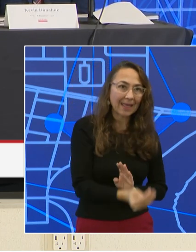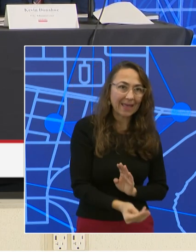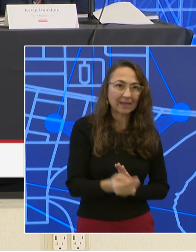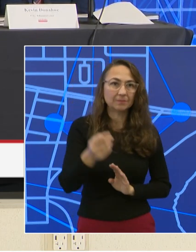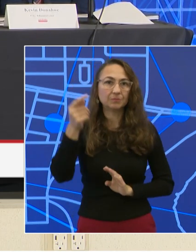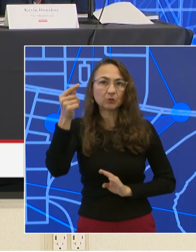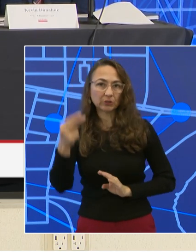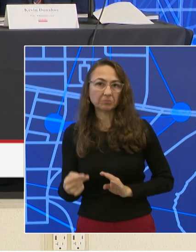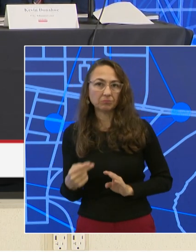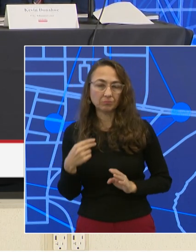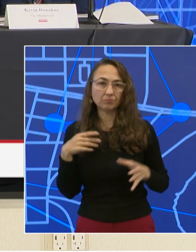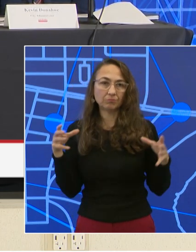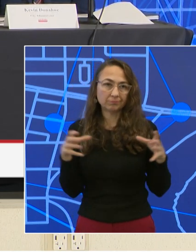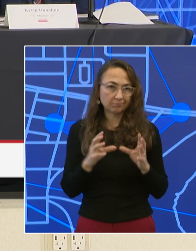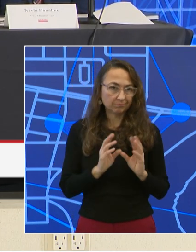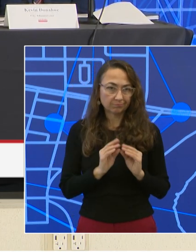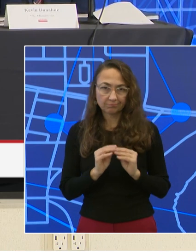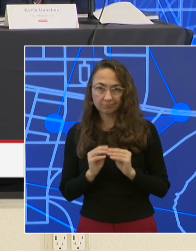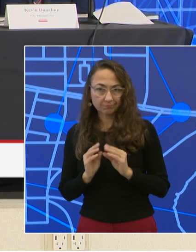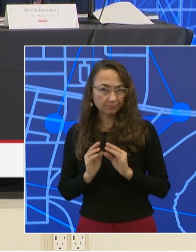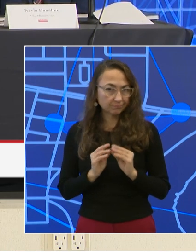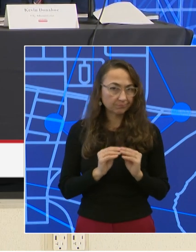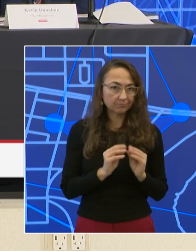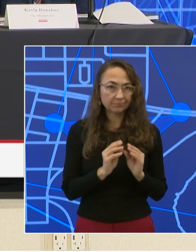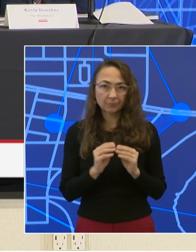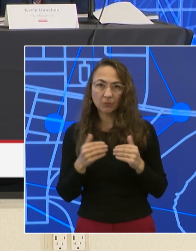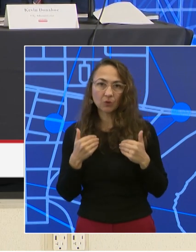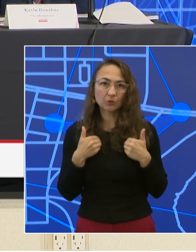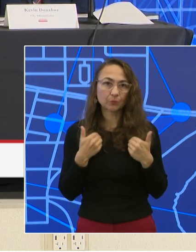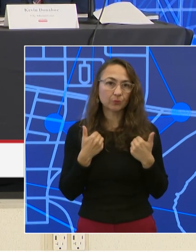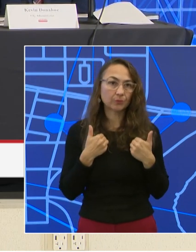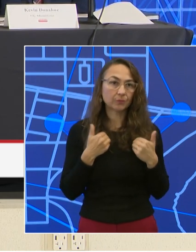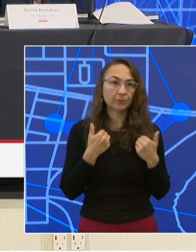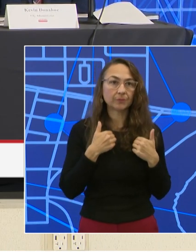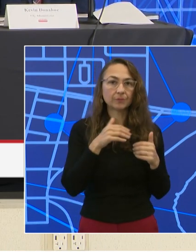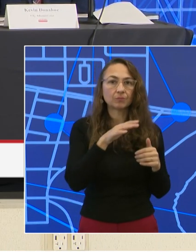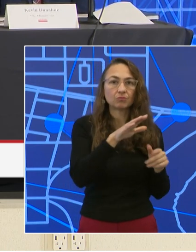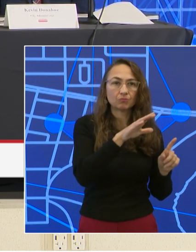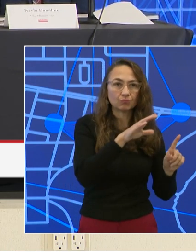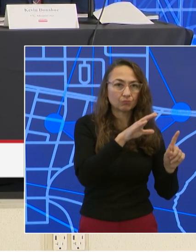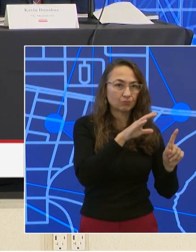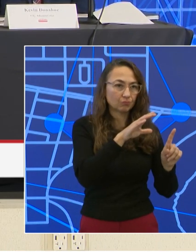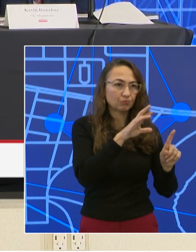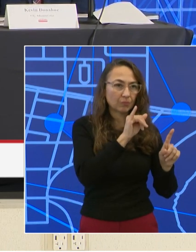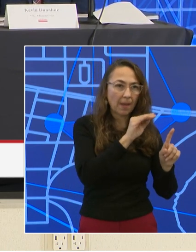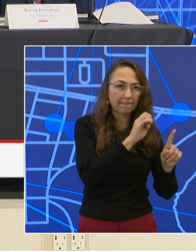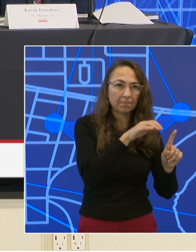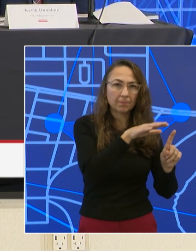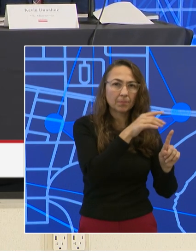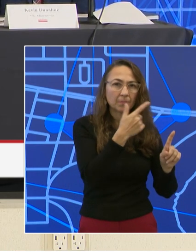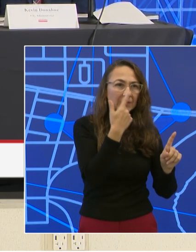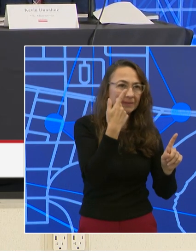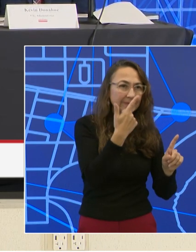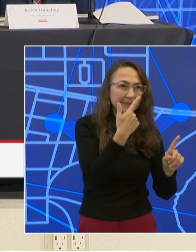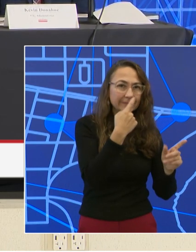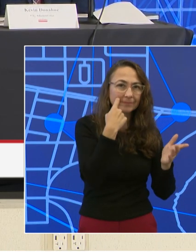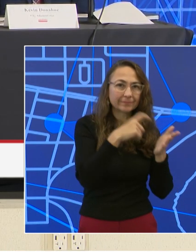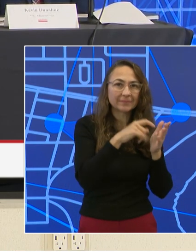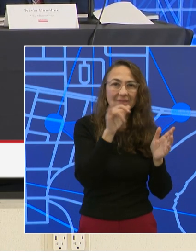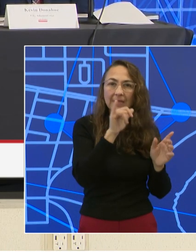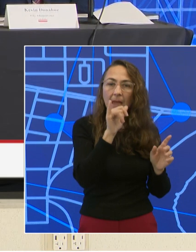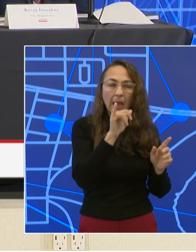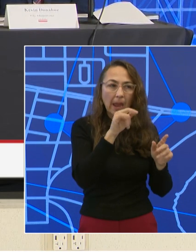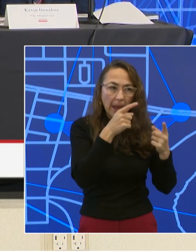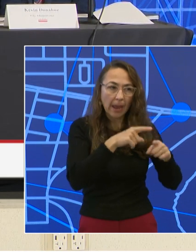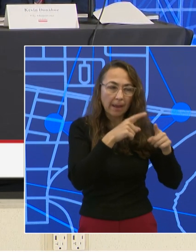Crime Suppression Division, most of the commanders, we're still seeing some of the same offenders, but our team will still continue to go out and make those